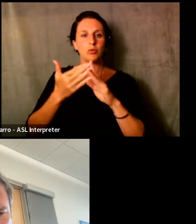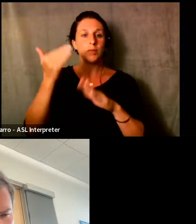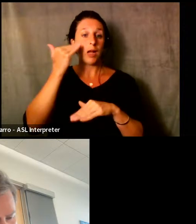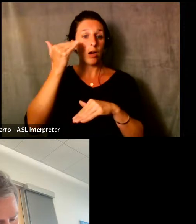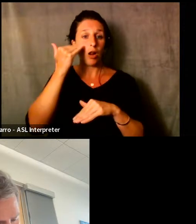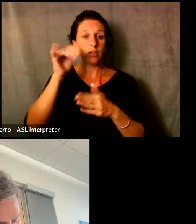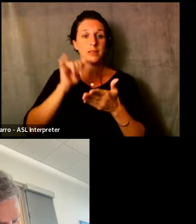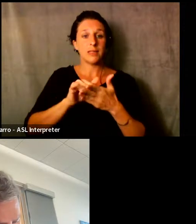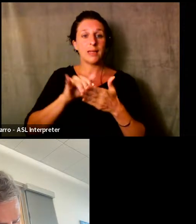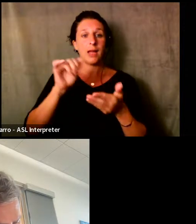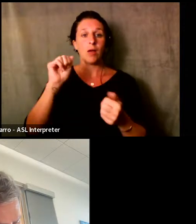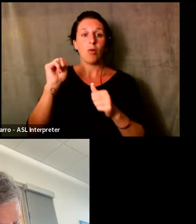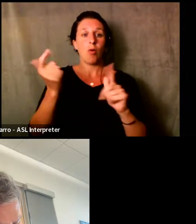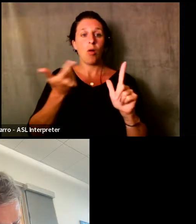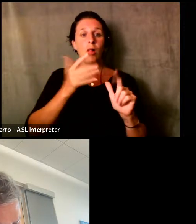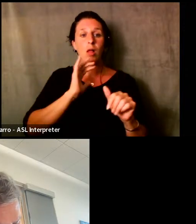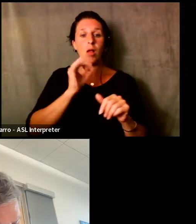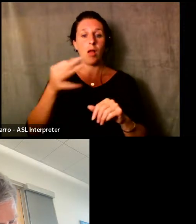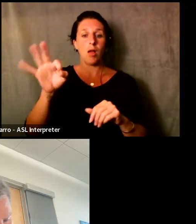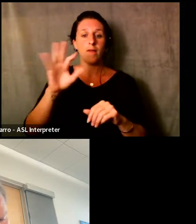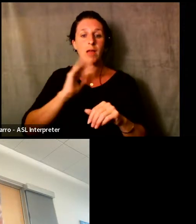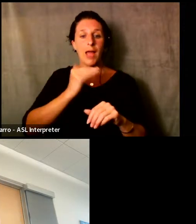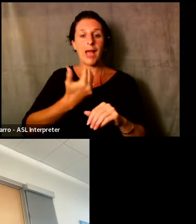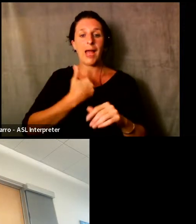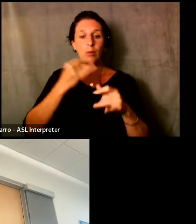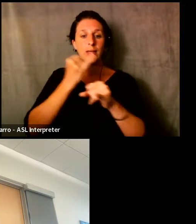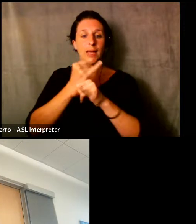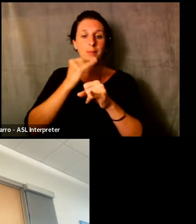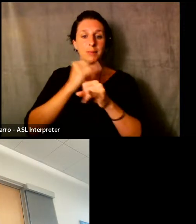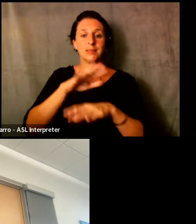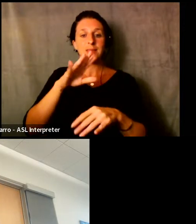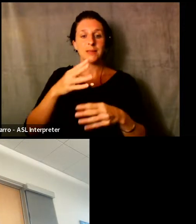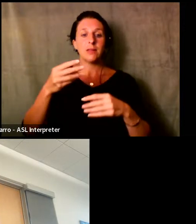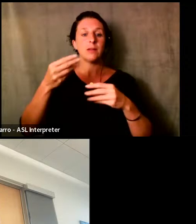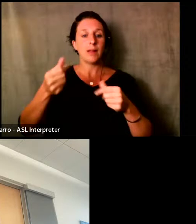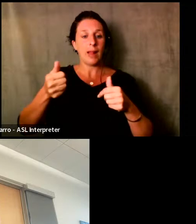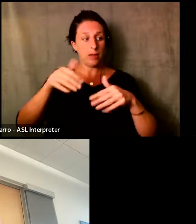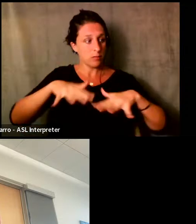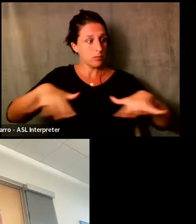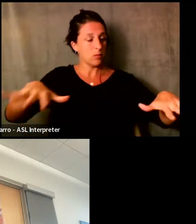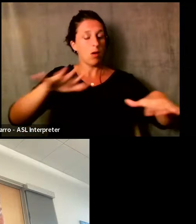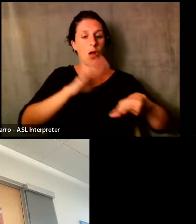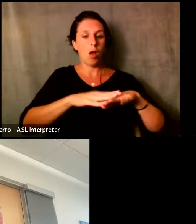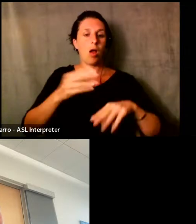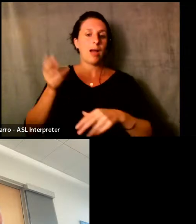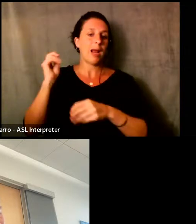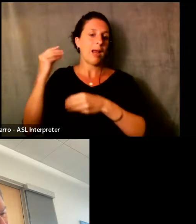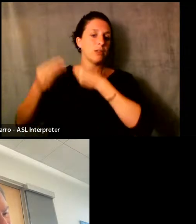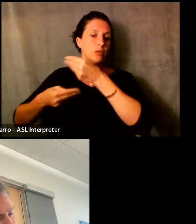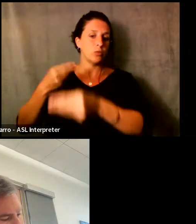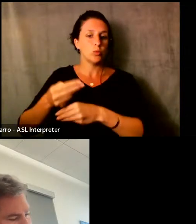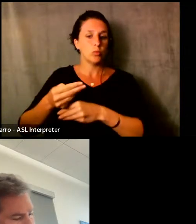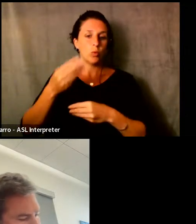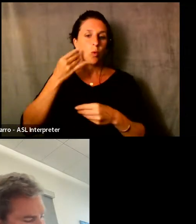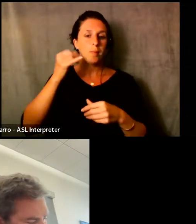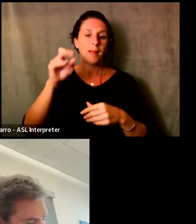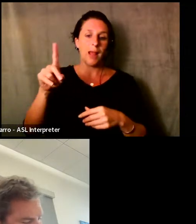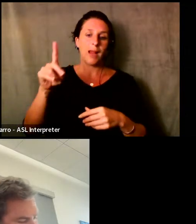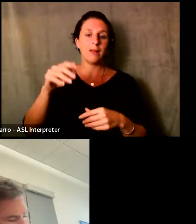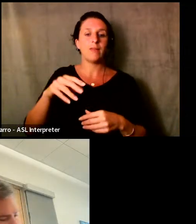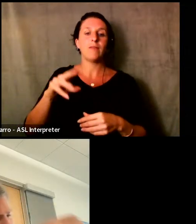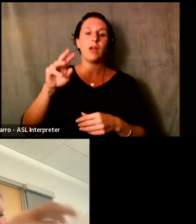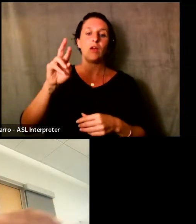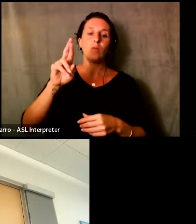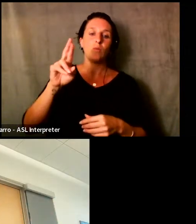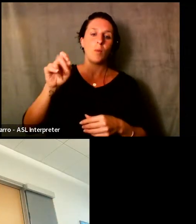acknowledges that all of our campuses lie on the ancestral homeland of the Ramaytush Ohlone. The Ramaytush are